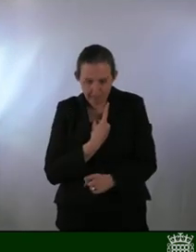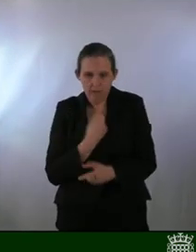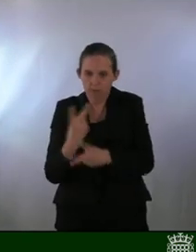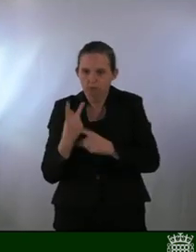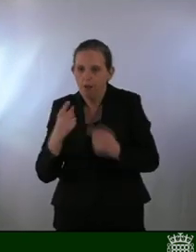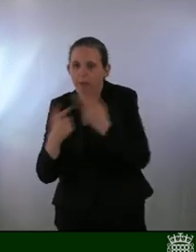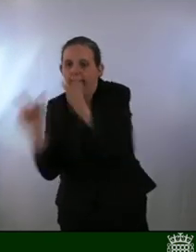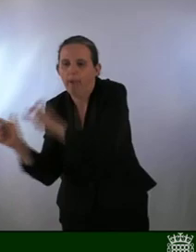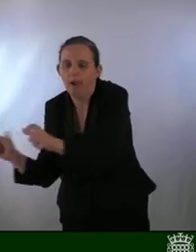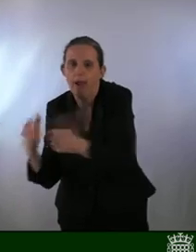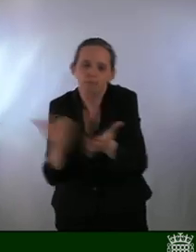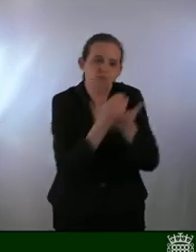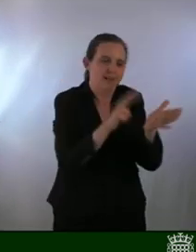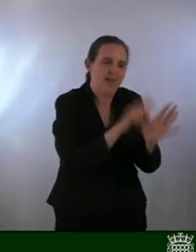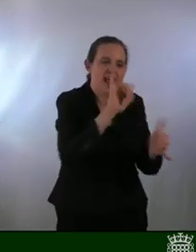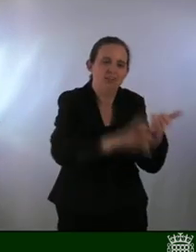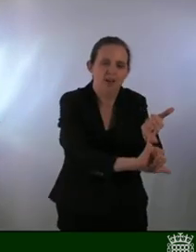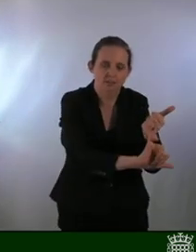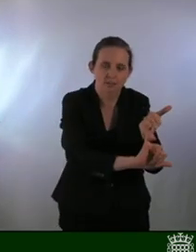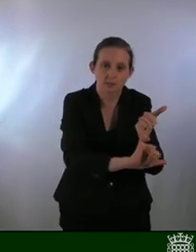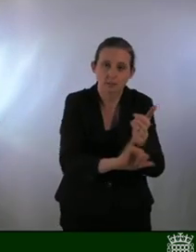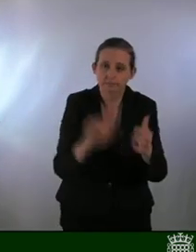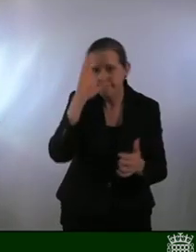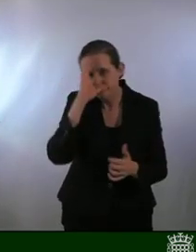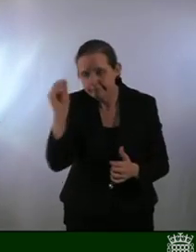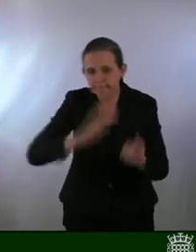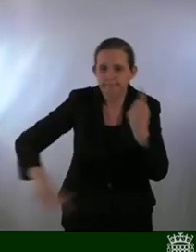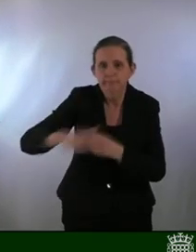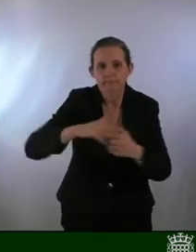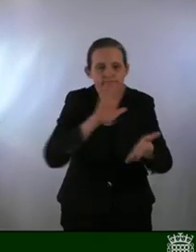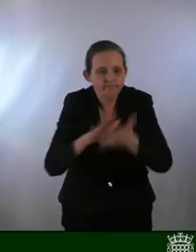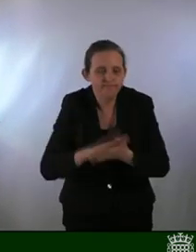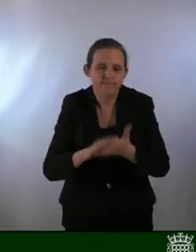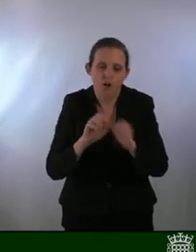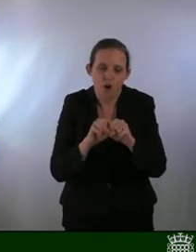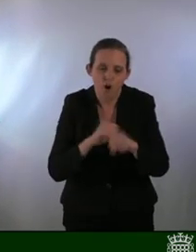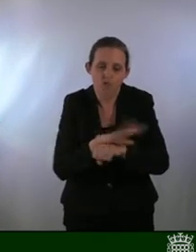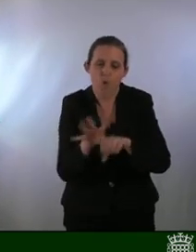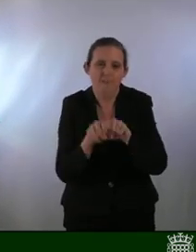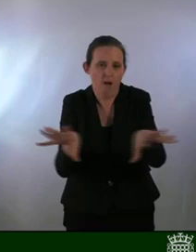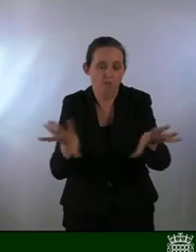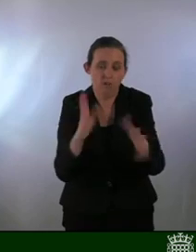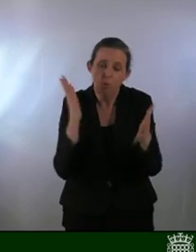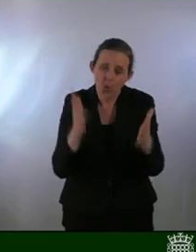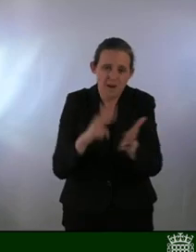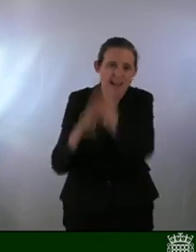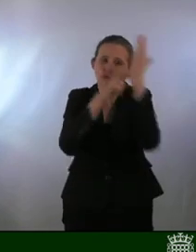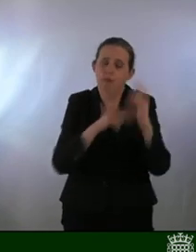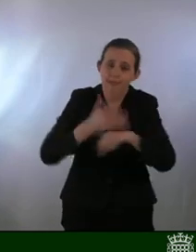NHS. Mr. Speaker, tackling coronavirus is a national effort, and everyone has their part to